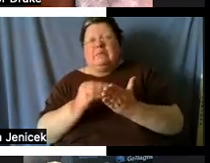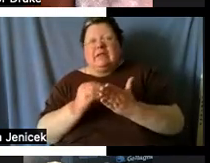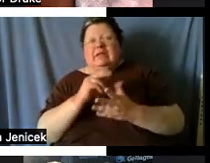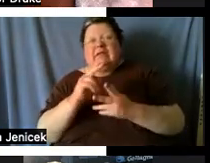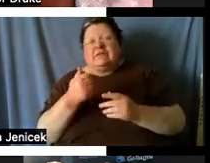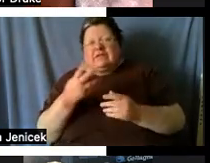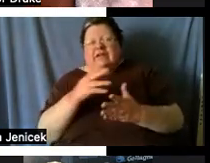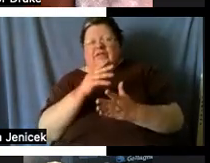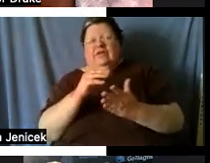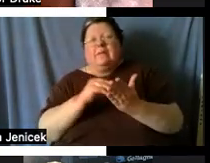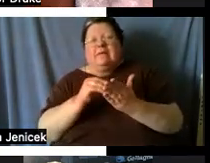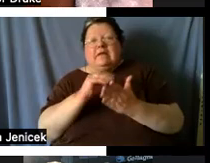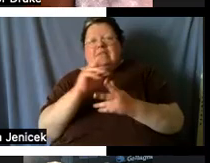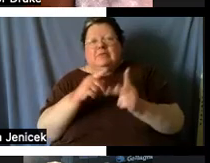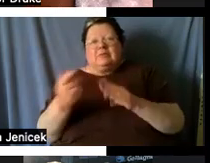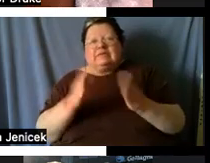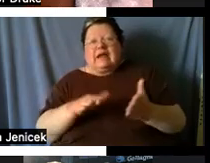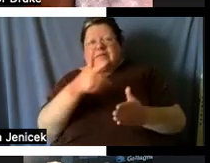this.